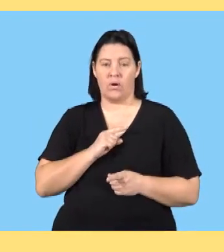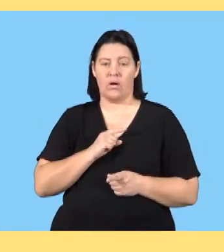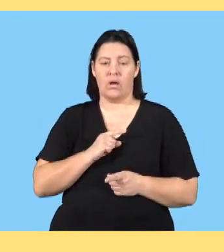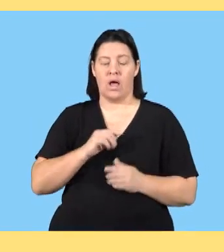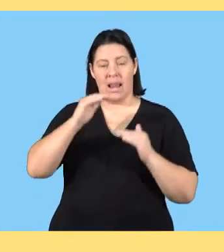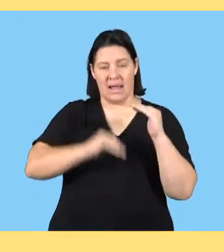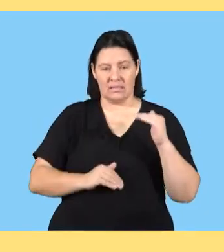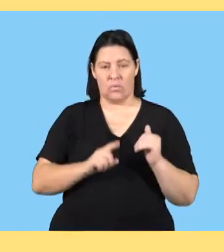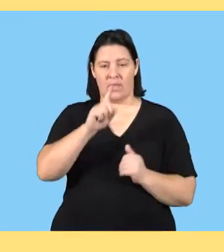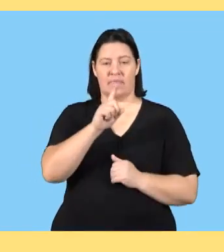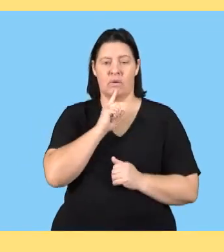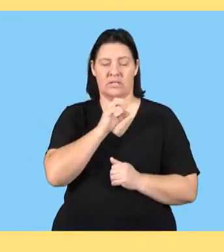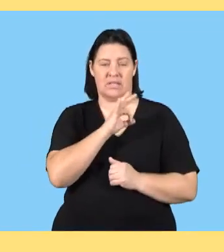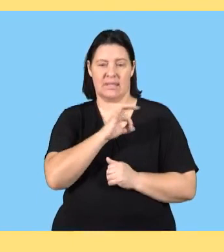by